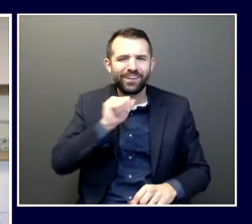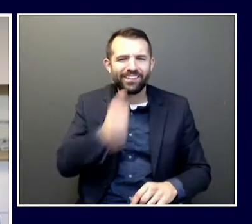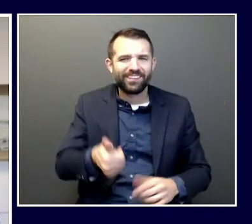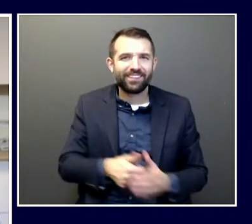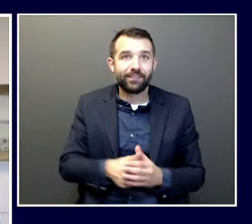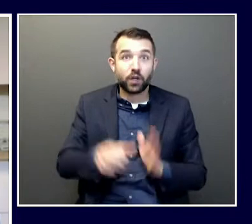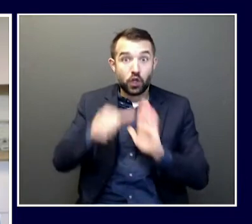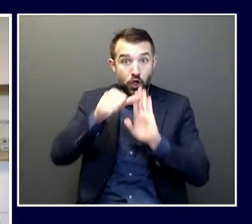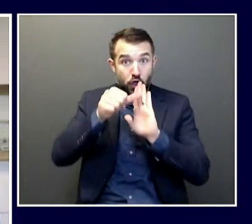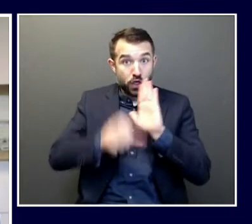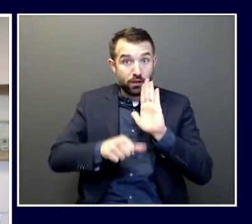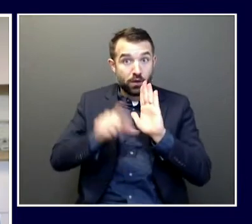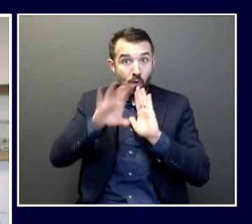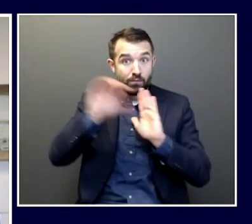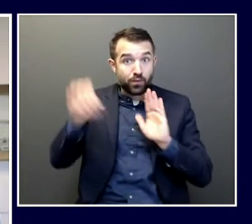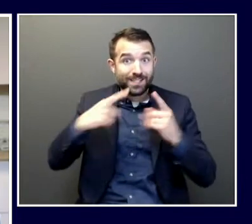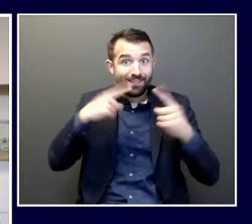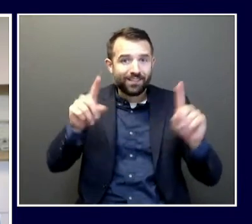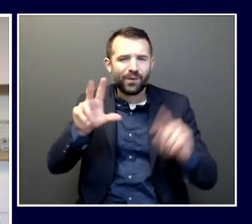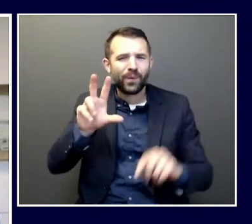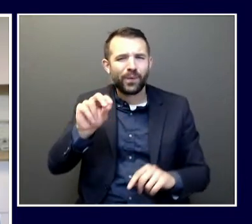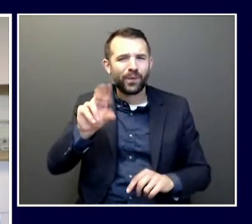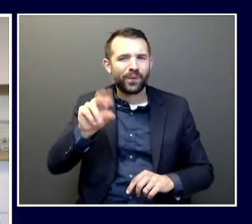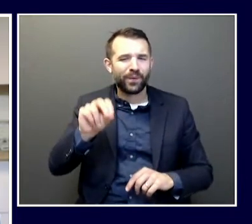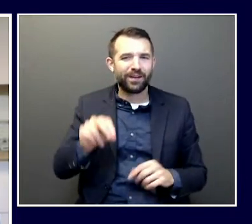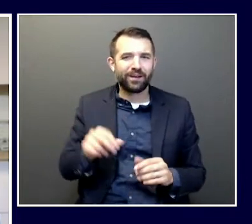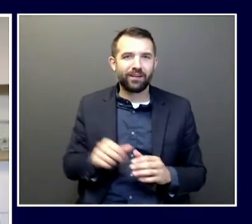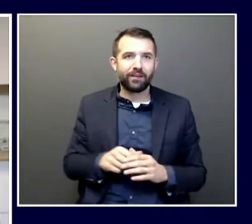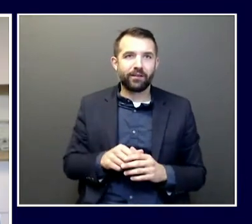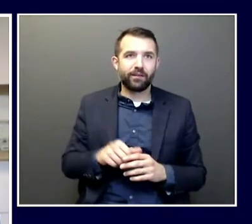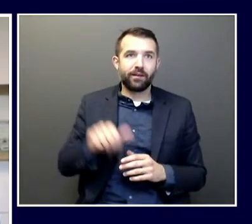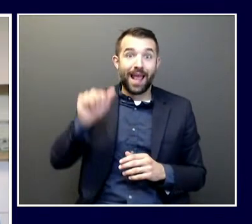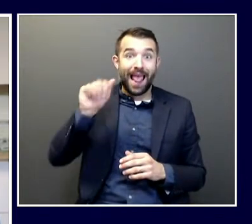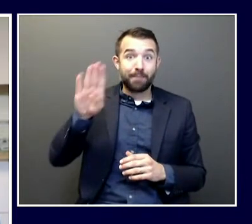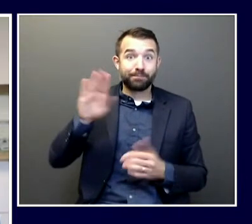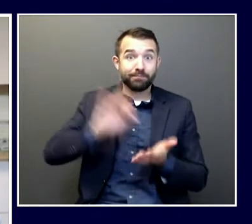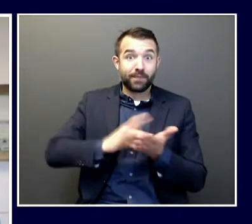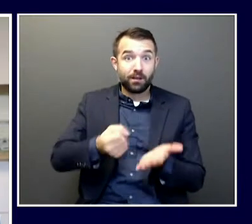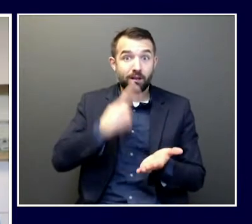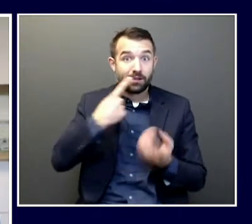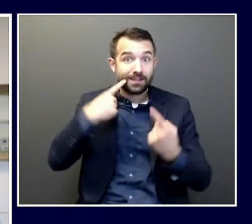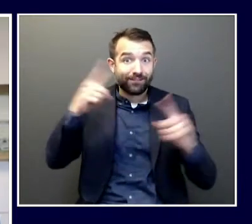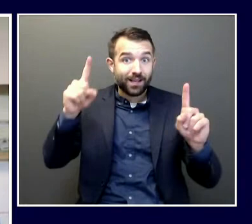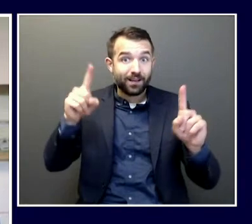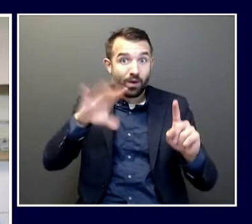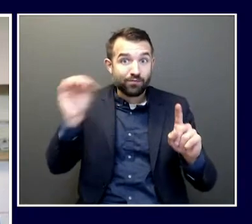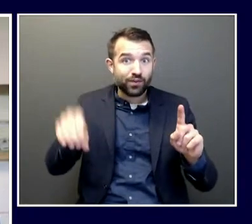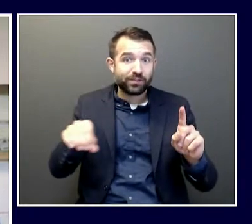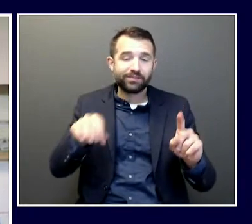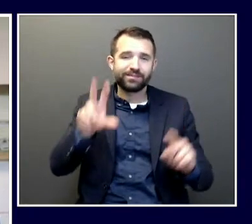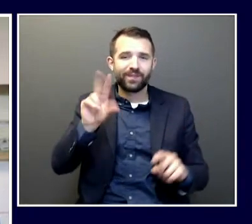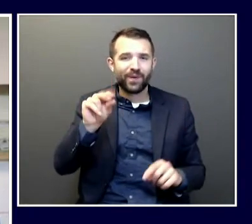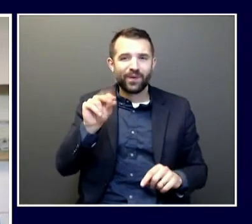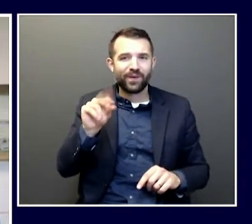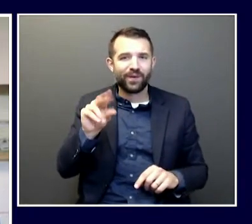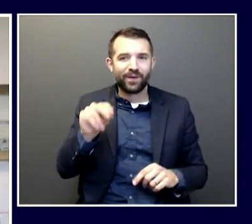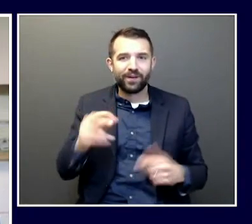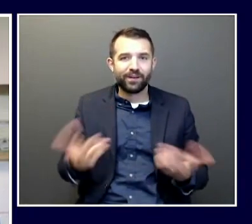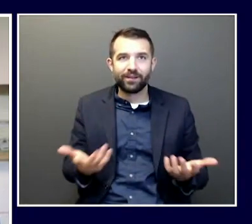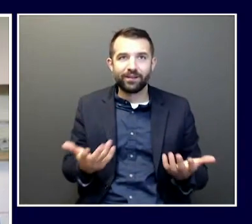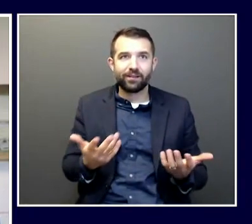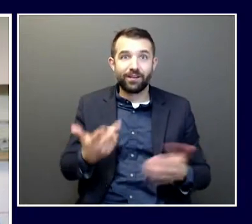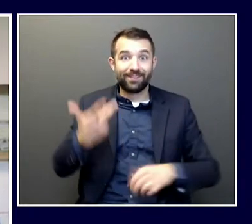are vaccines that are on the order of about 90 or so percent effective, 85 to 90+%. In the world